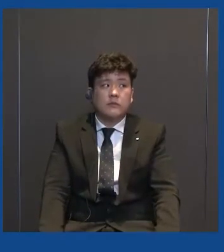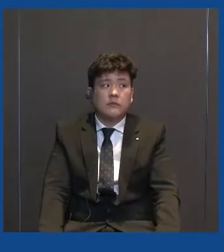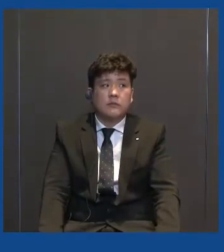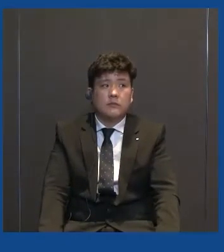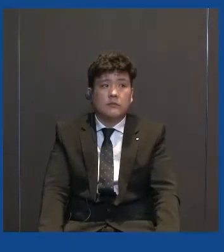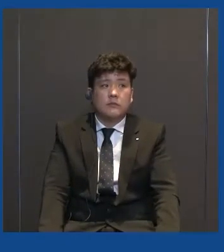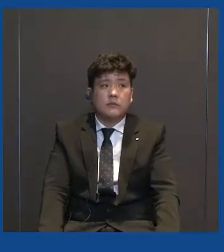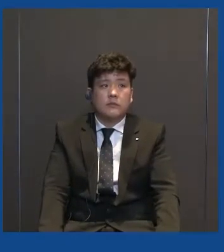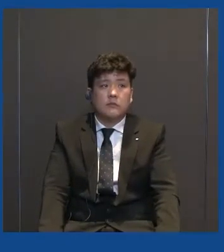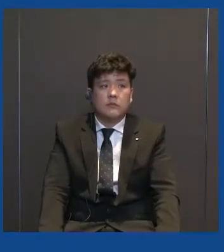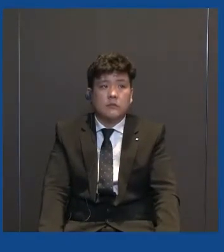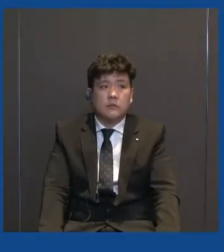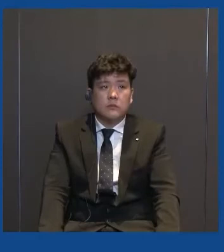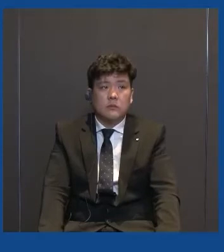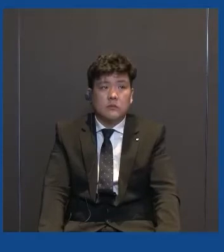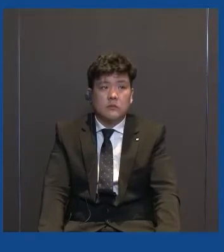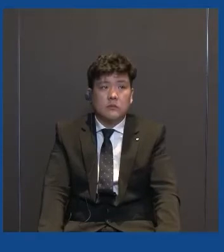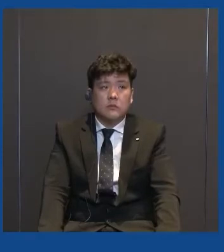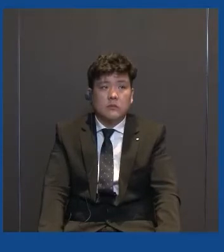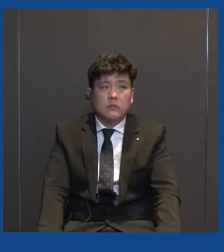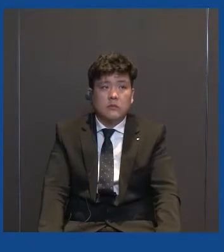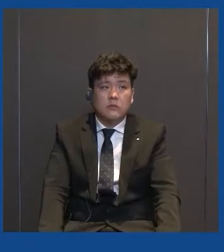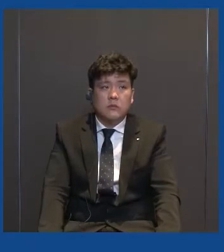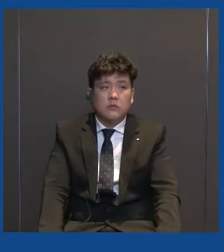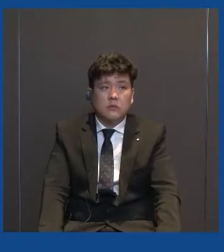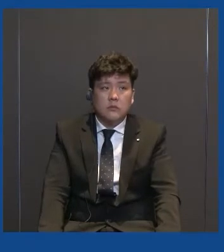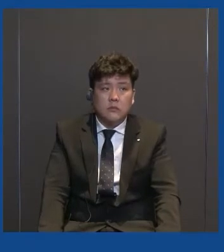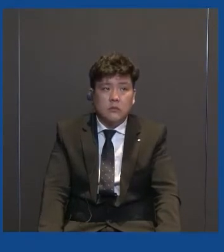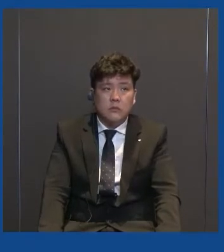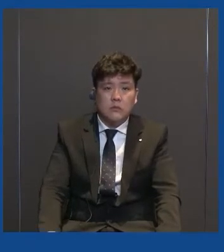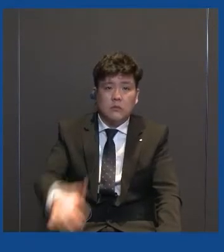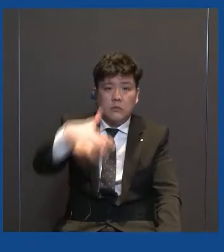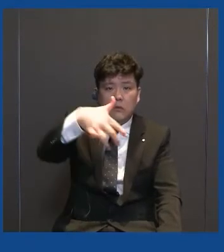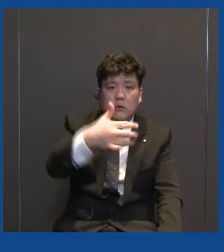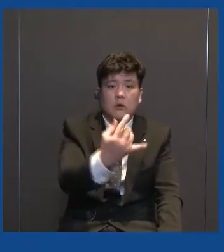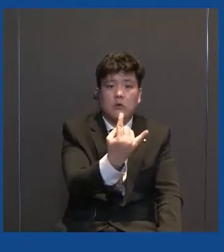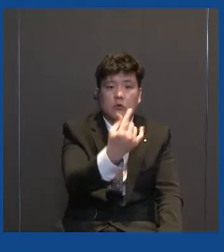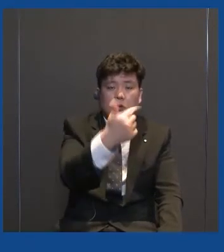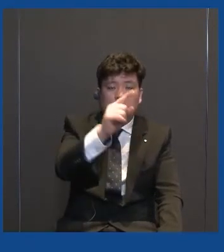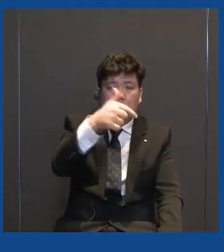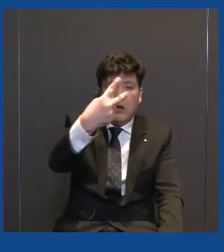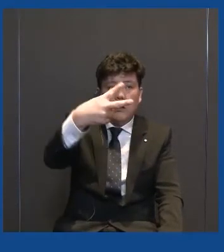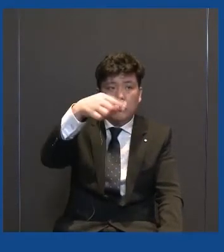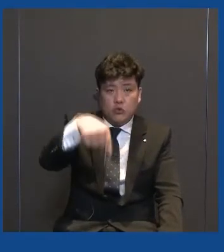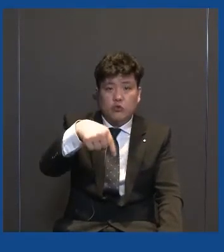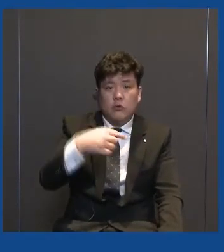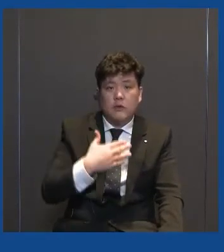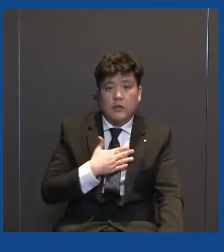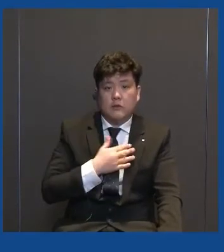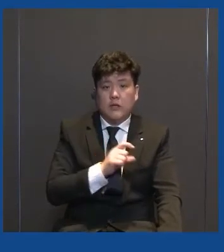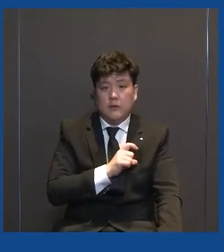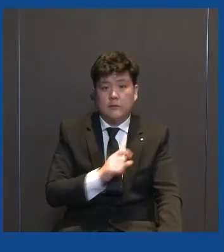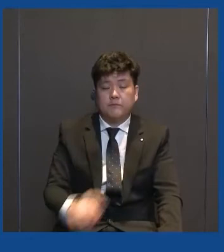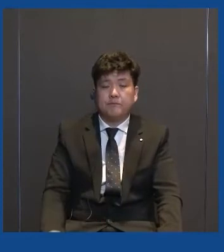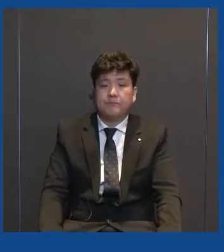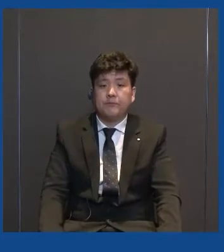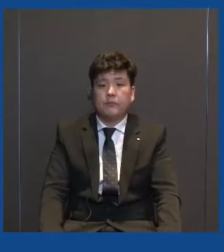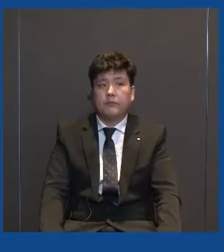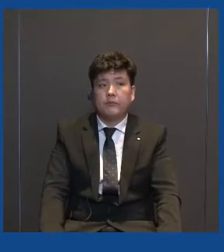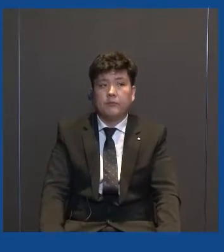to that. Next is Chen Ak-do. I am Chen Ak-do from the Central Welfare Center.